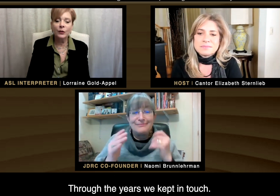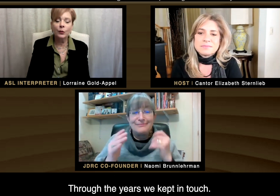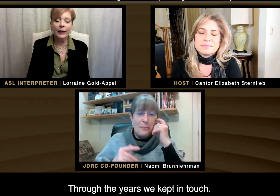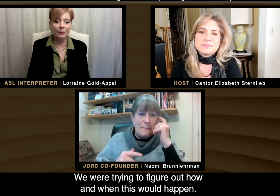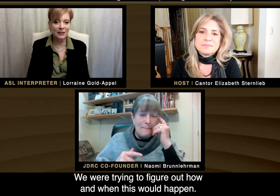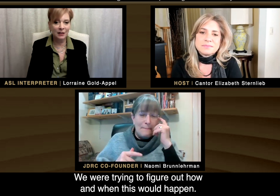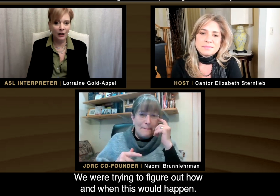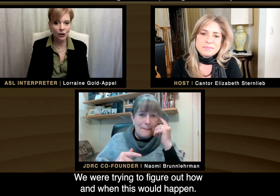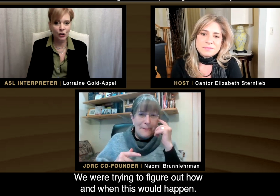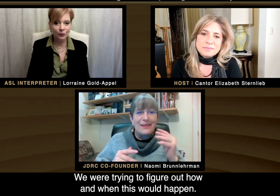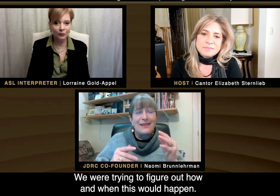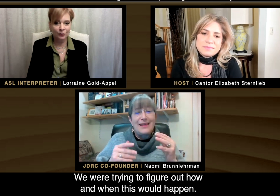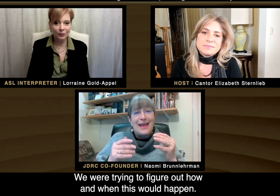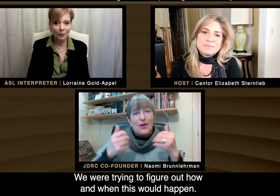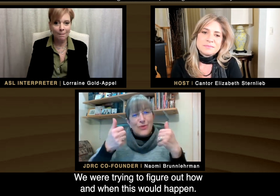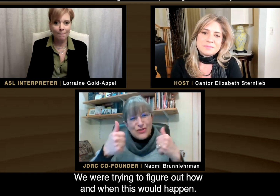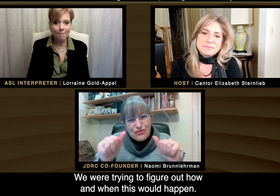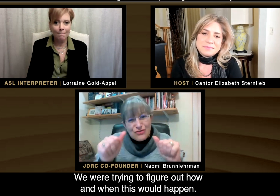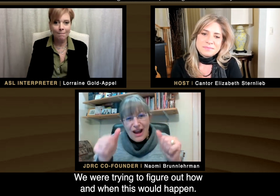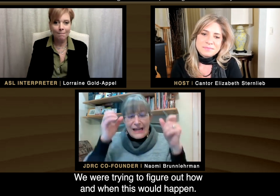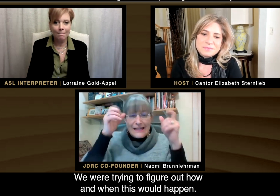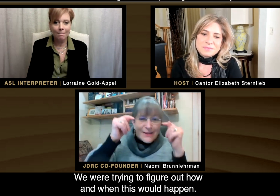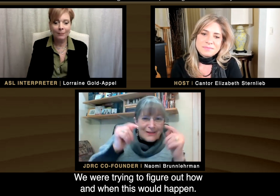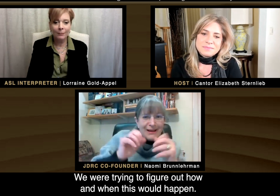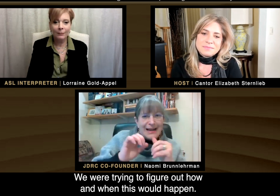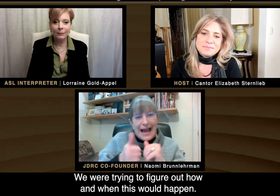Throughout the years, we kept in touch,